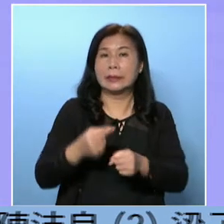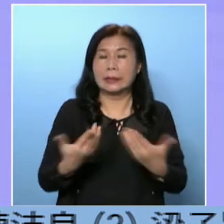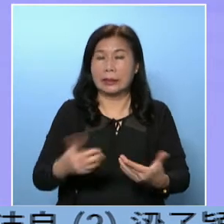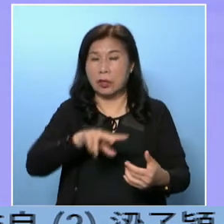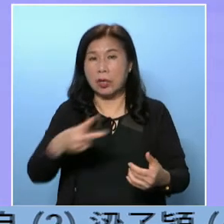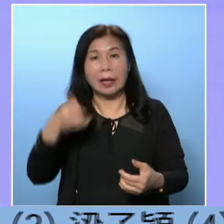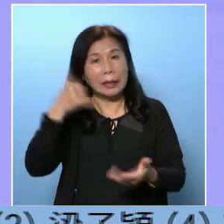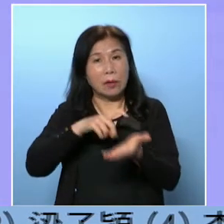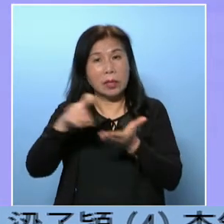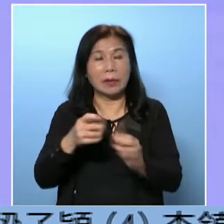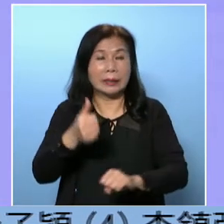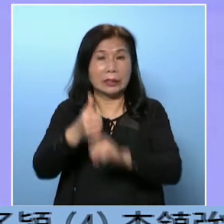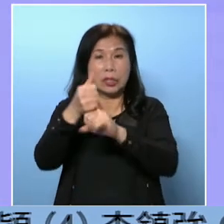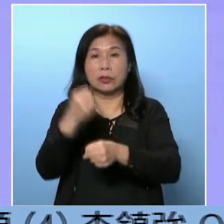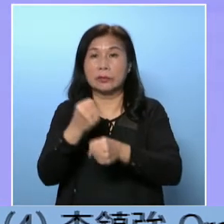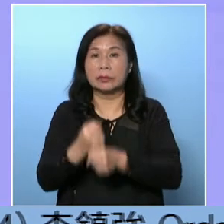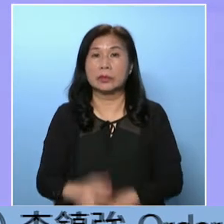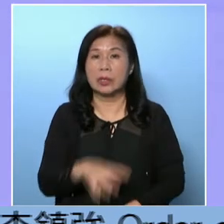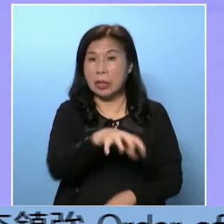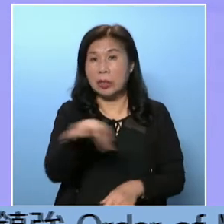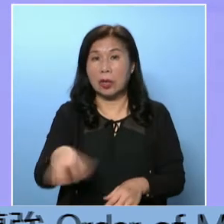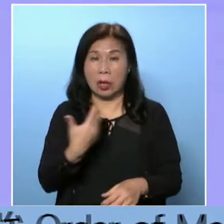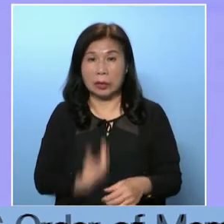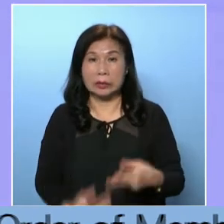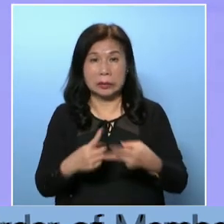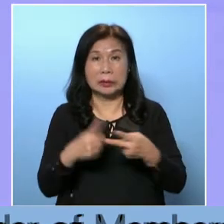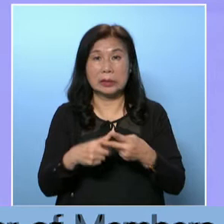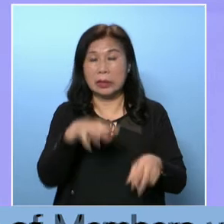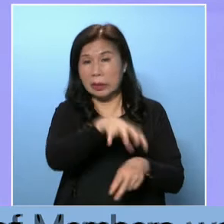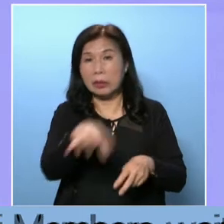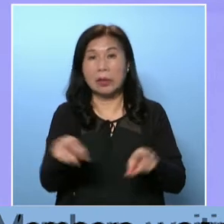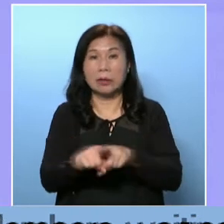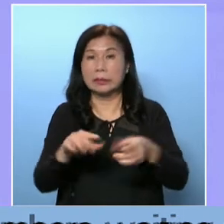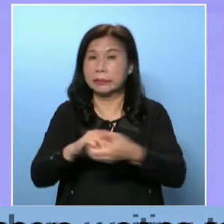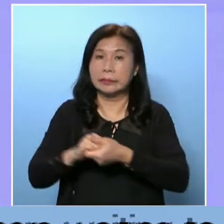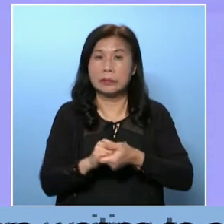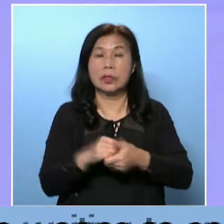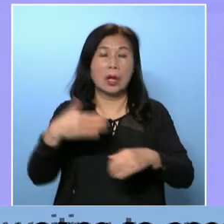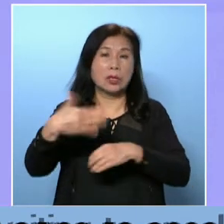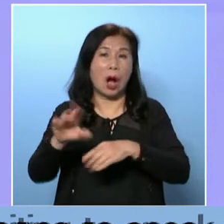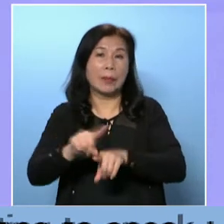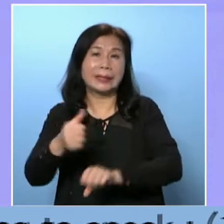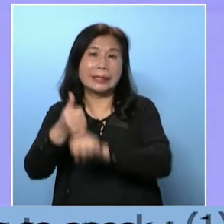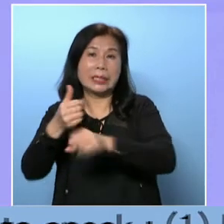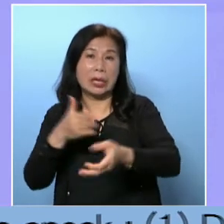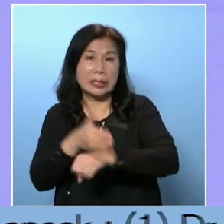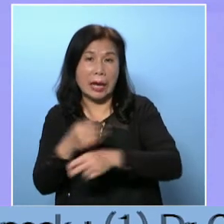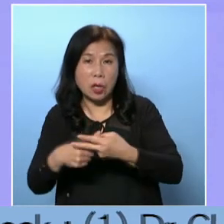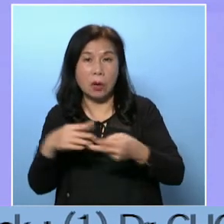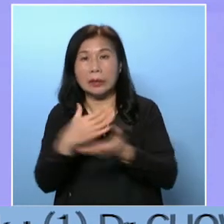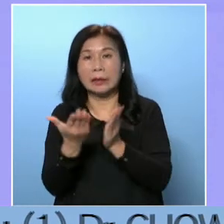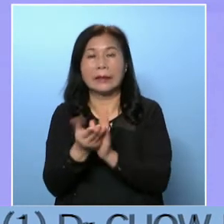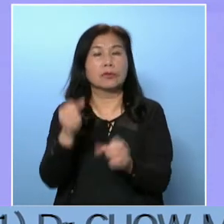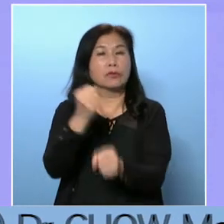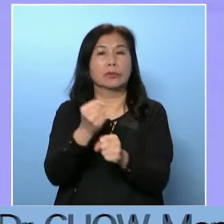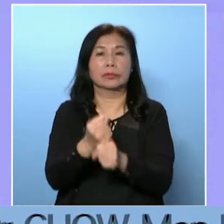the civil service can mobilize all resources available to offer help. For example, collaborating with district